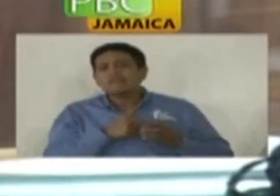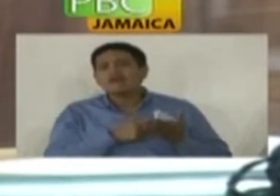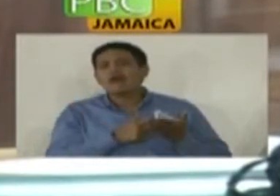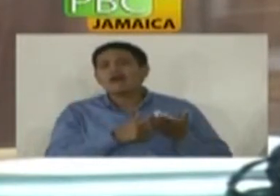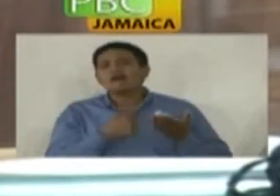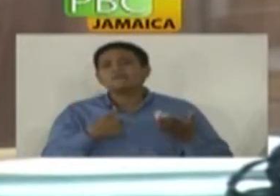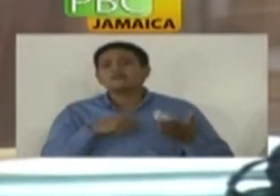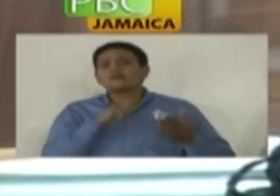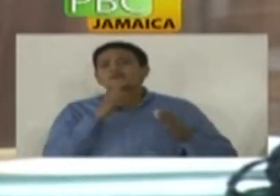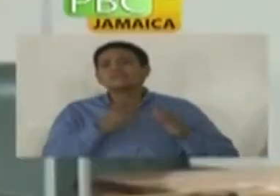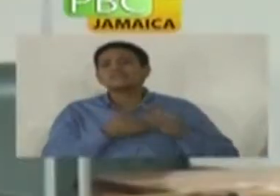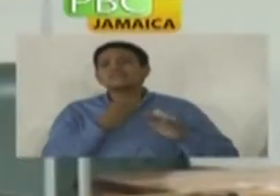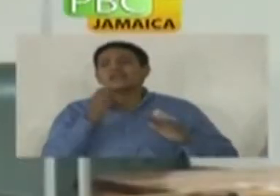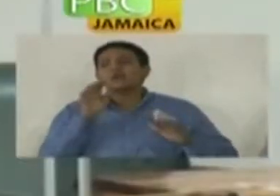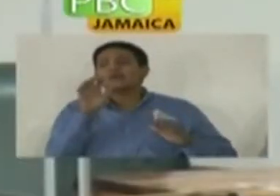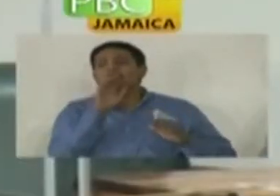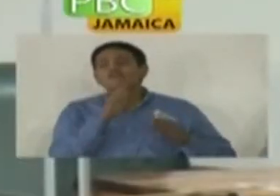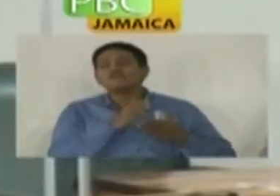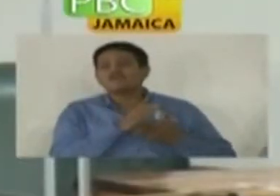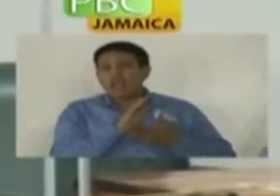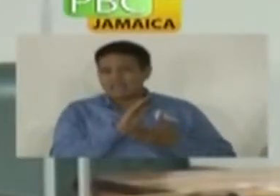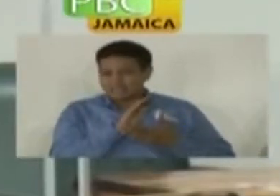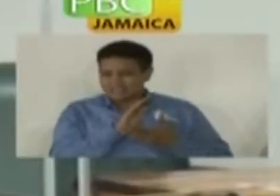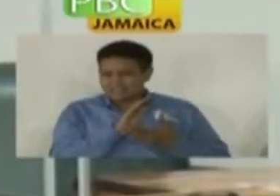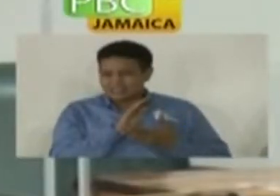we are taking away rights